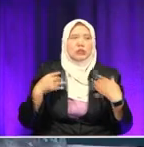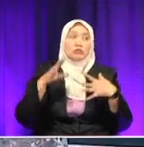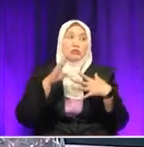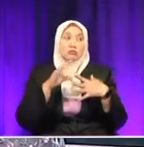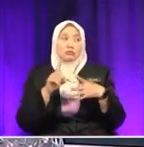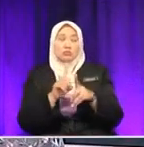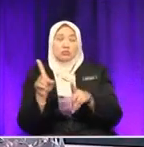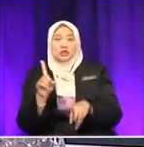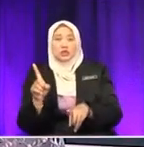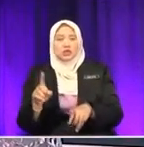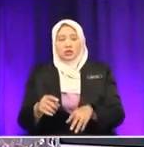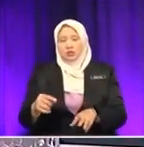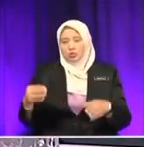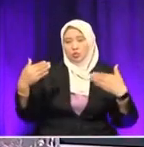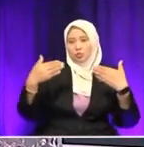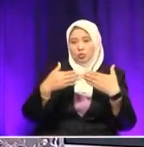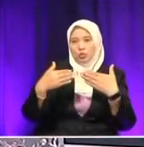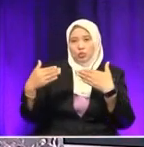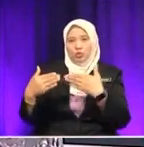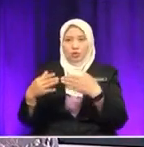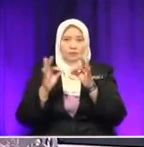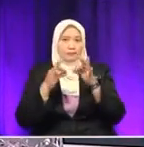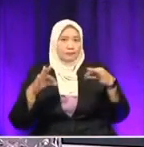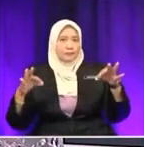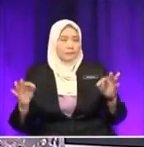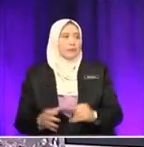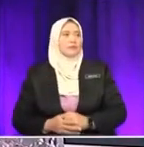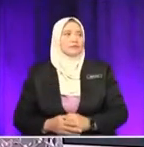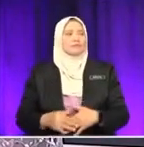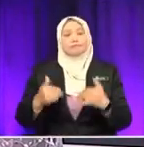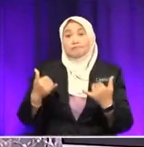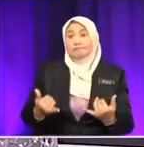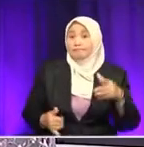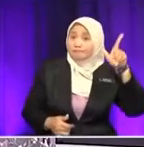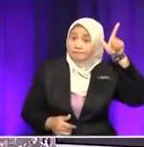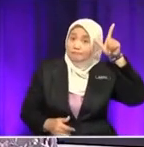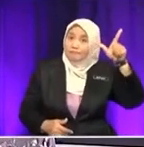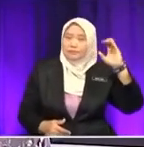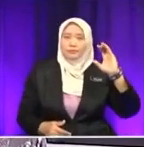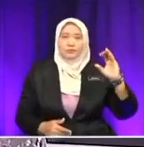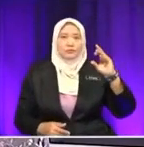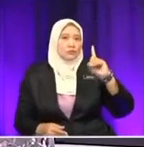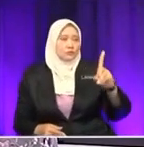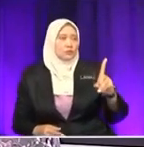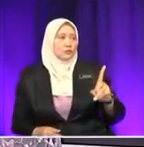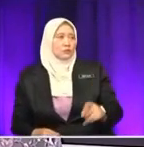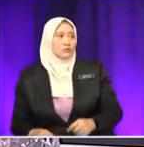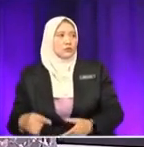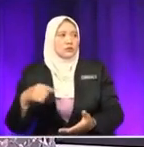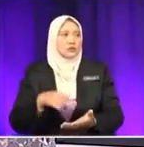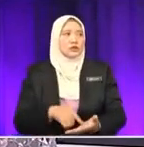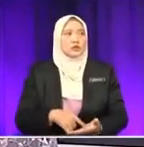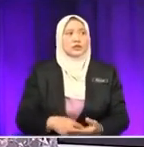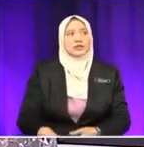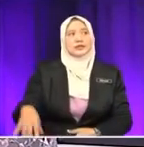your topic sentence. Okay. So let me just give you an example of your C now. Mm-hmm. So C1, and that is your